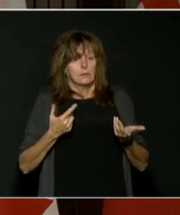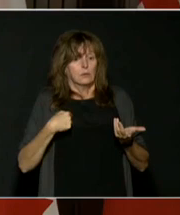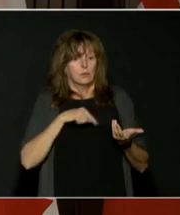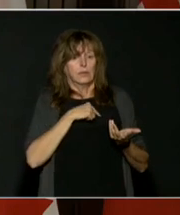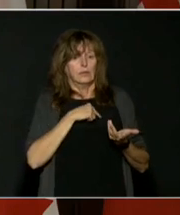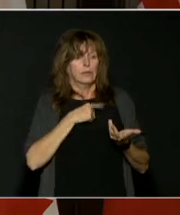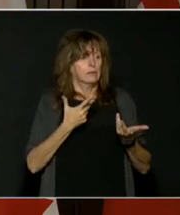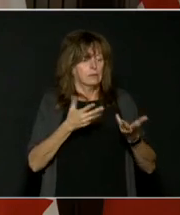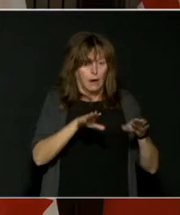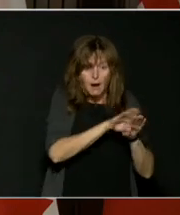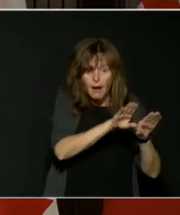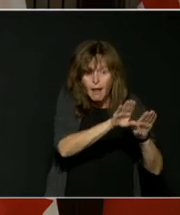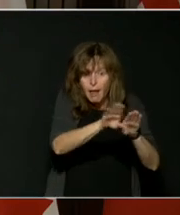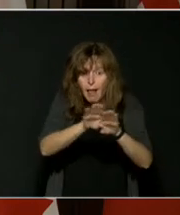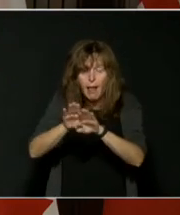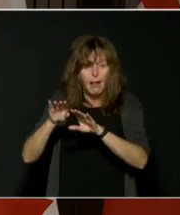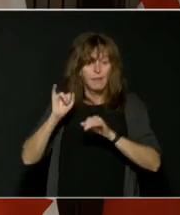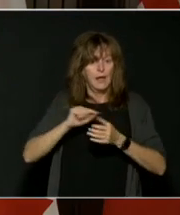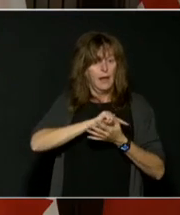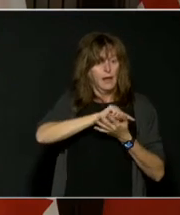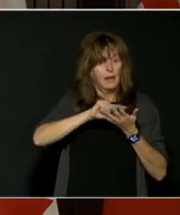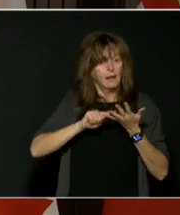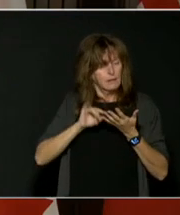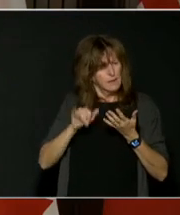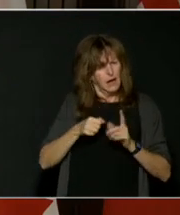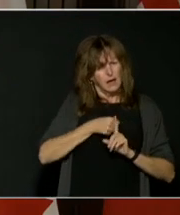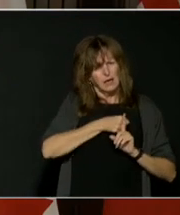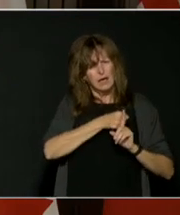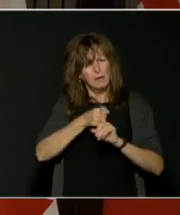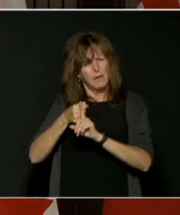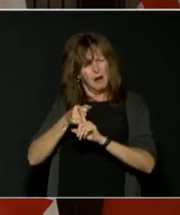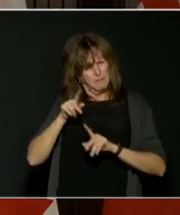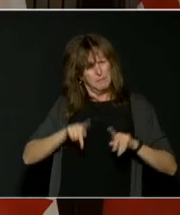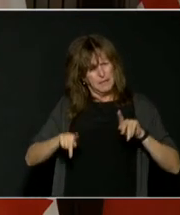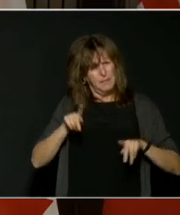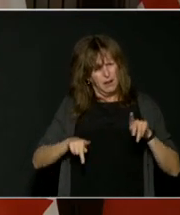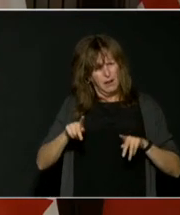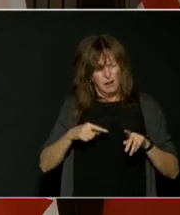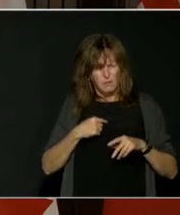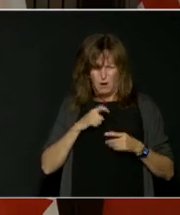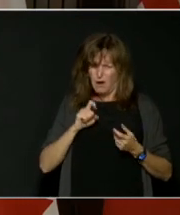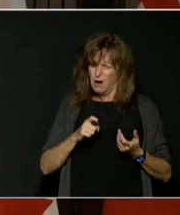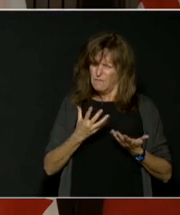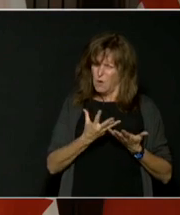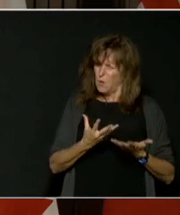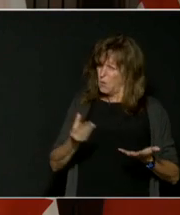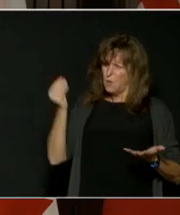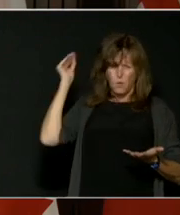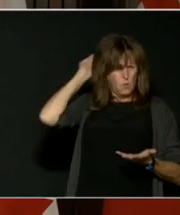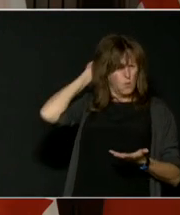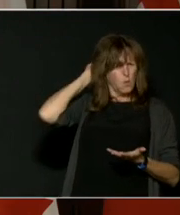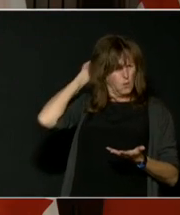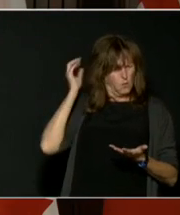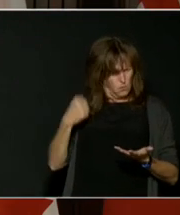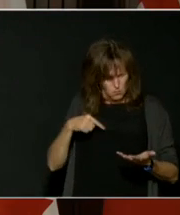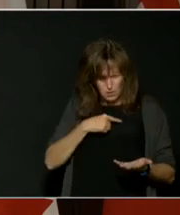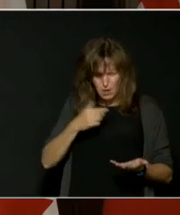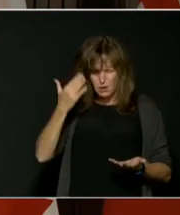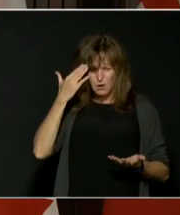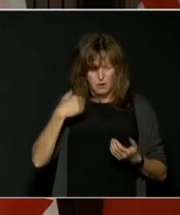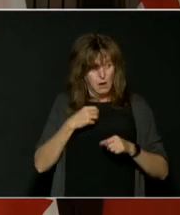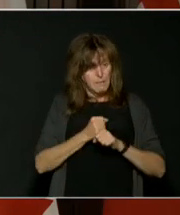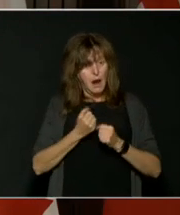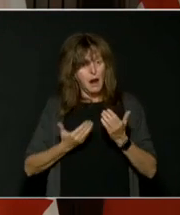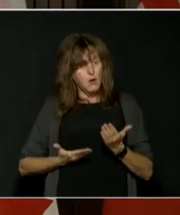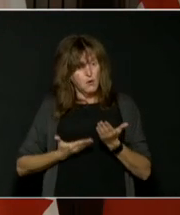infection. So we always have to keep this in mind as we decide, as we make recommendations on what to do.